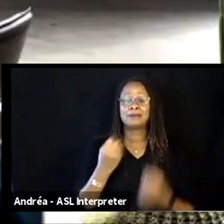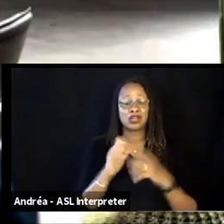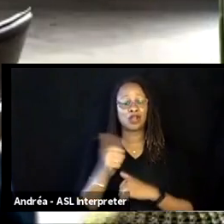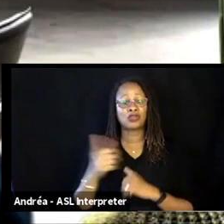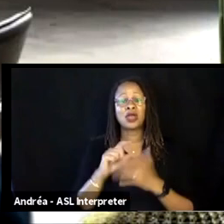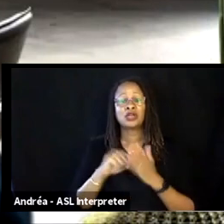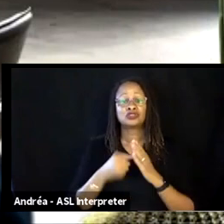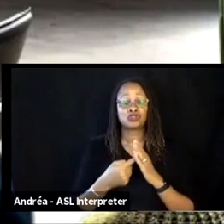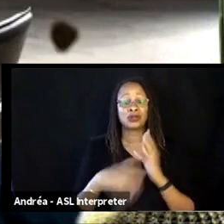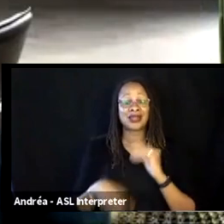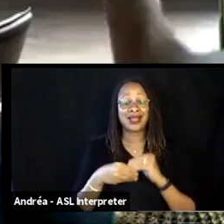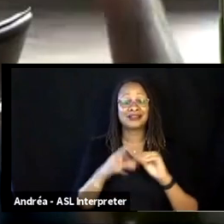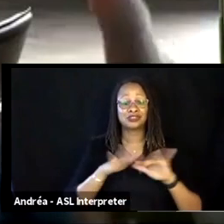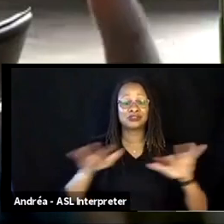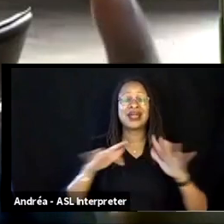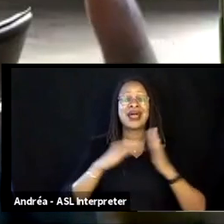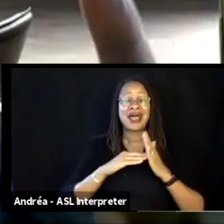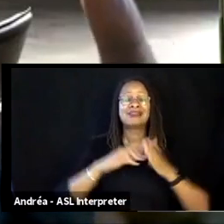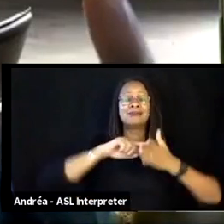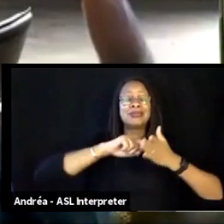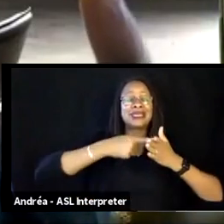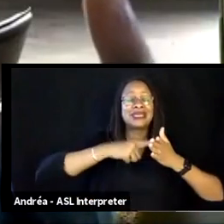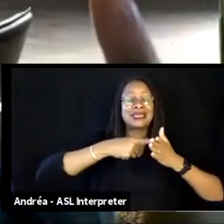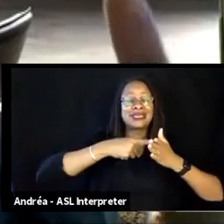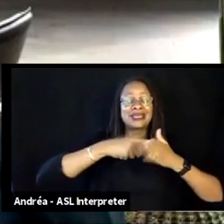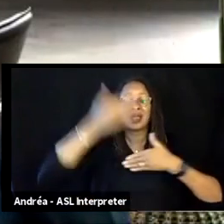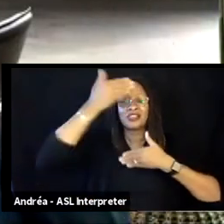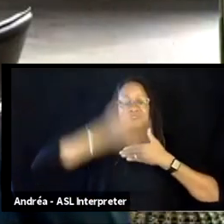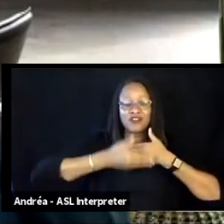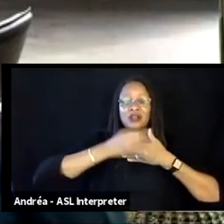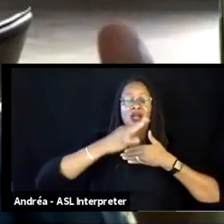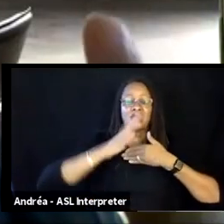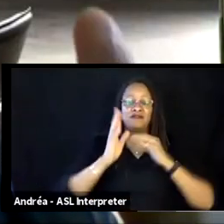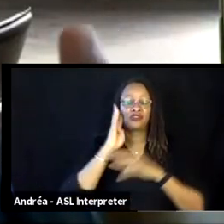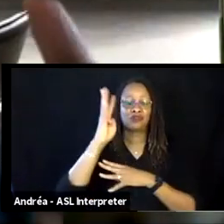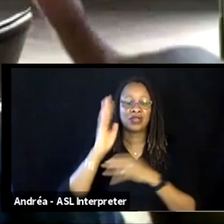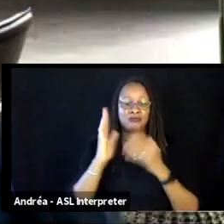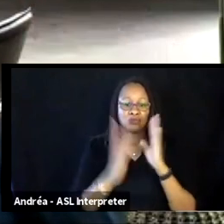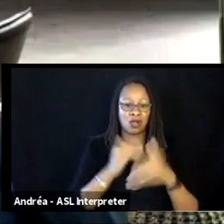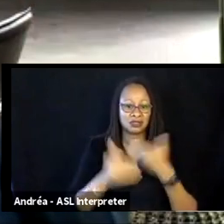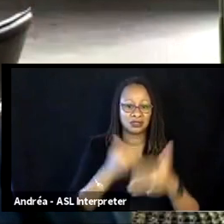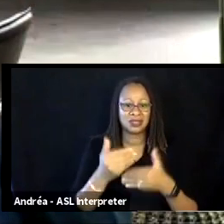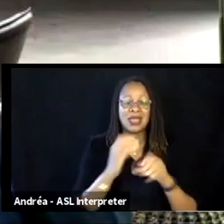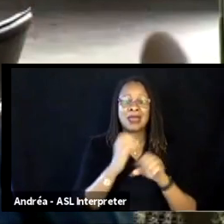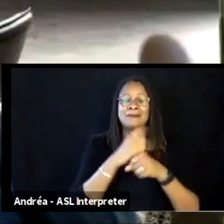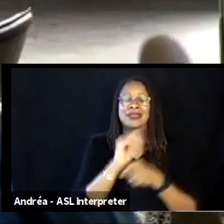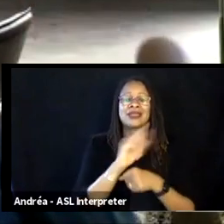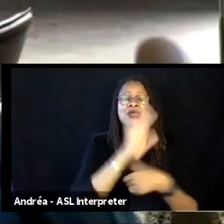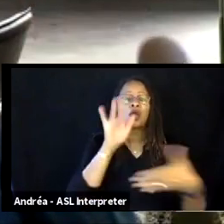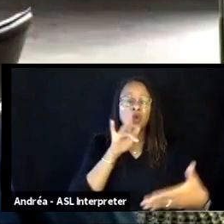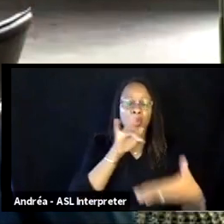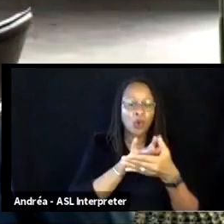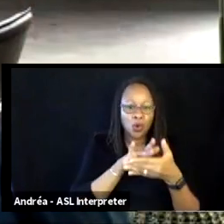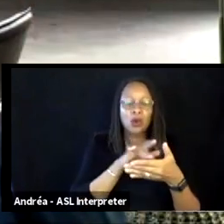to put diversity inclusion at the beginning or the front of the creative process. We're making it core to the